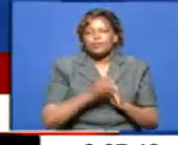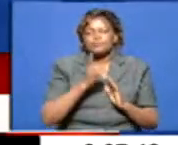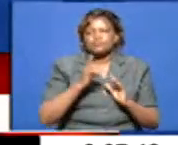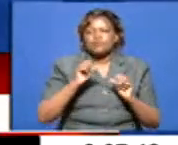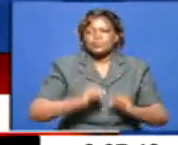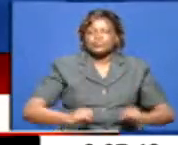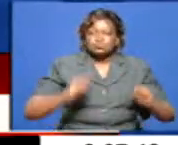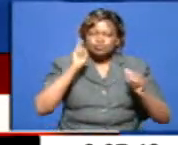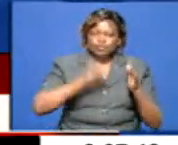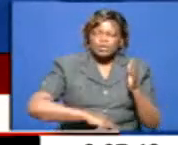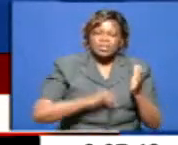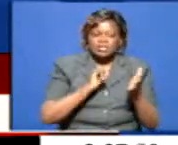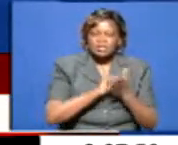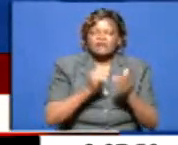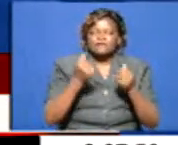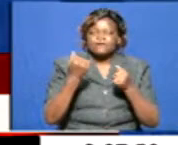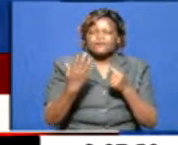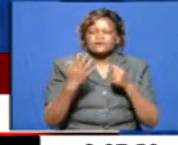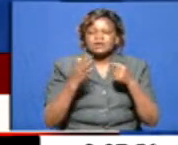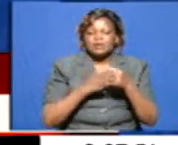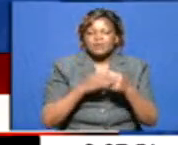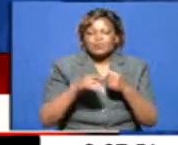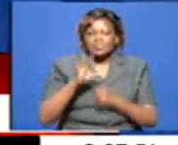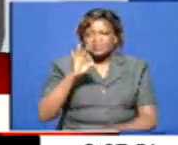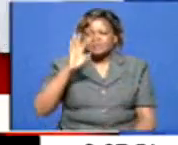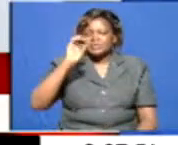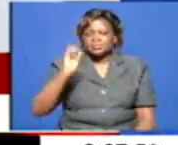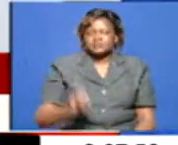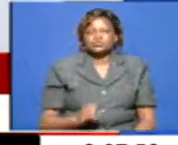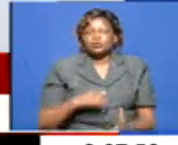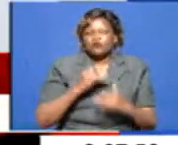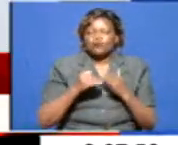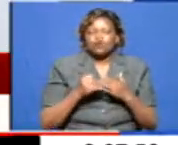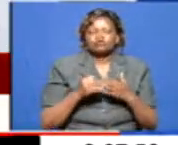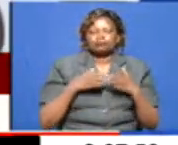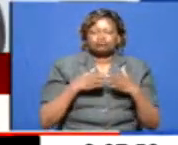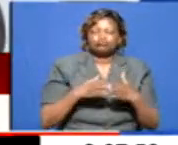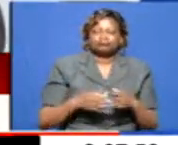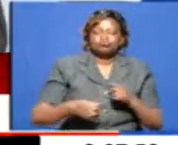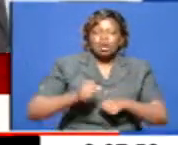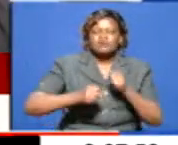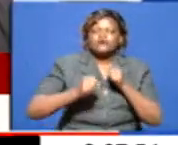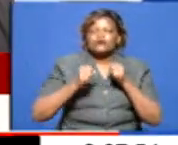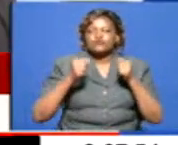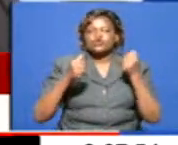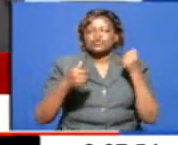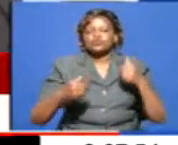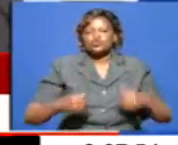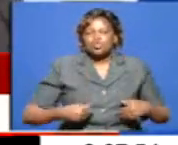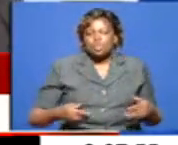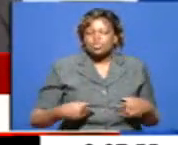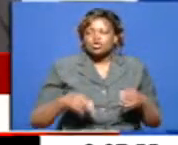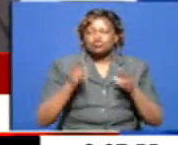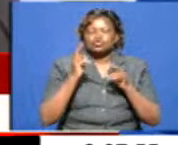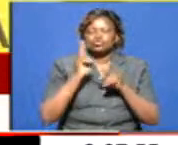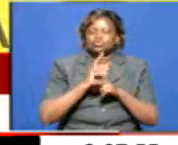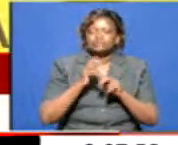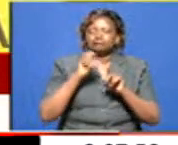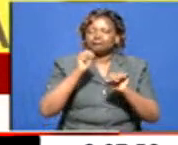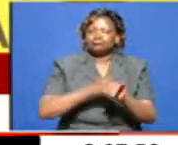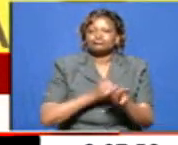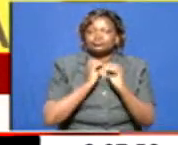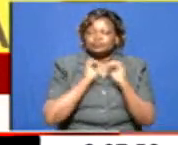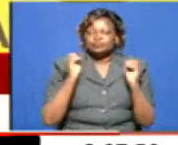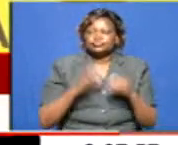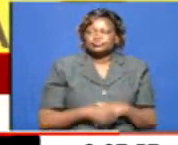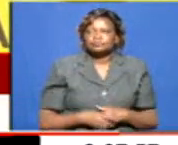that 59.3% of all sexually active teenagers do not use any form of contraceptive. Among